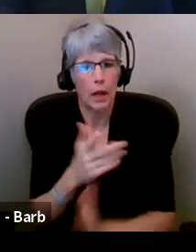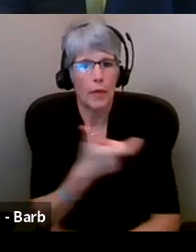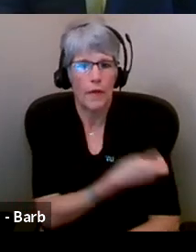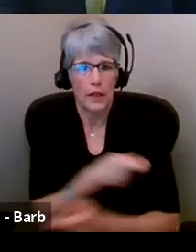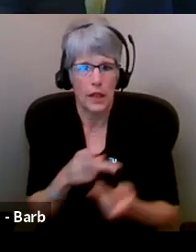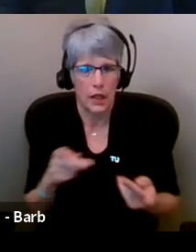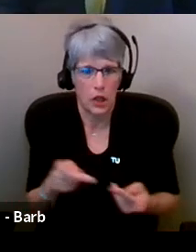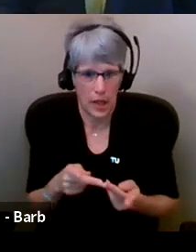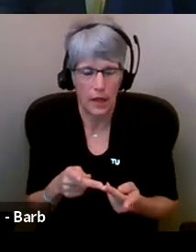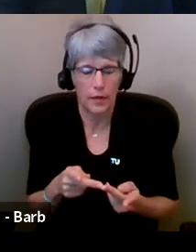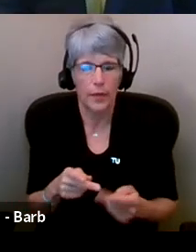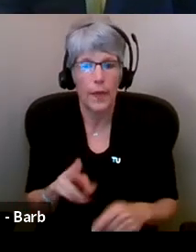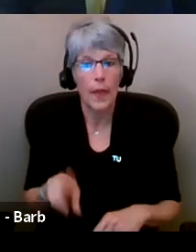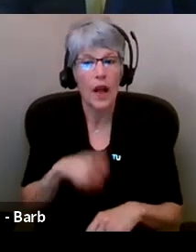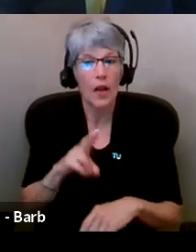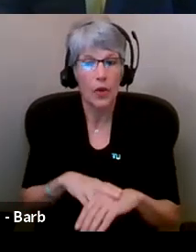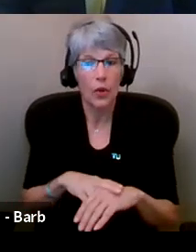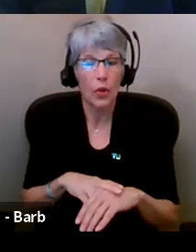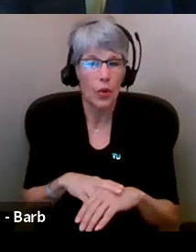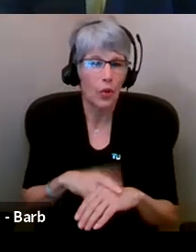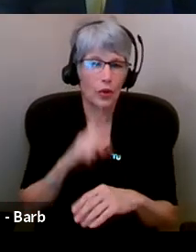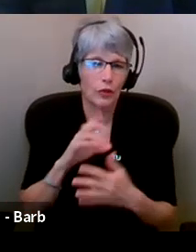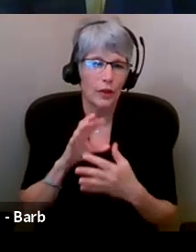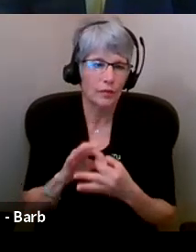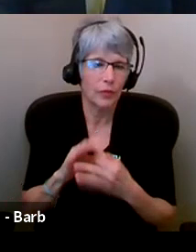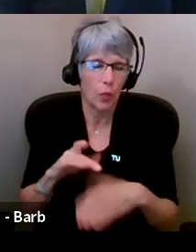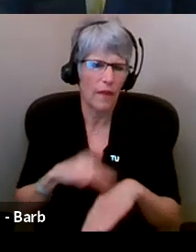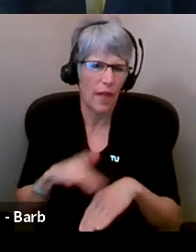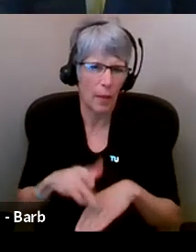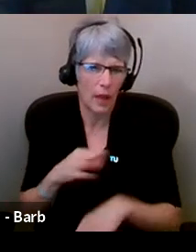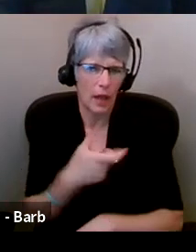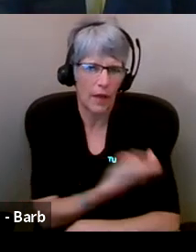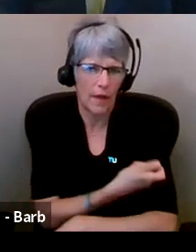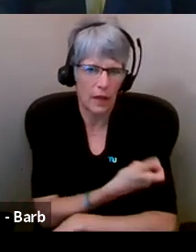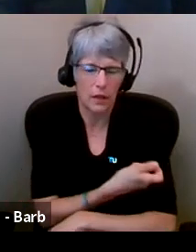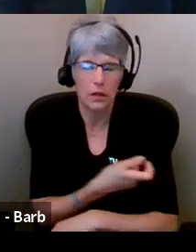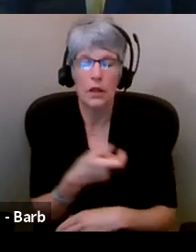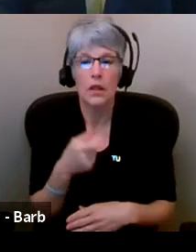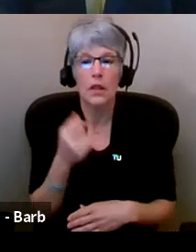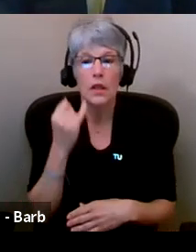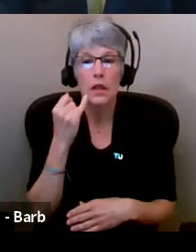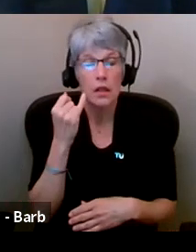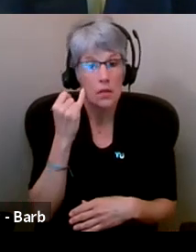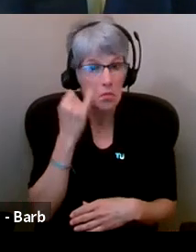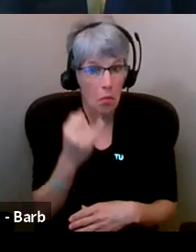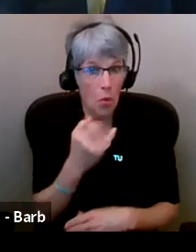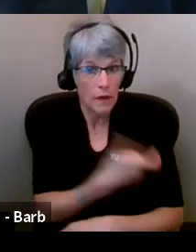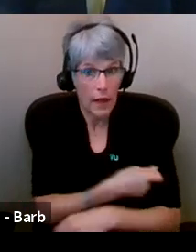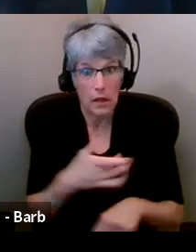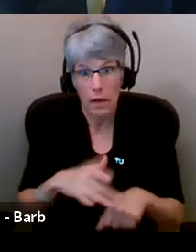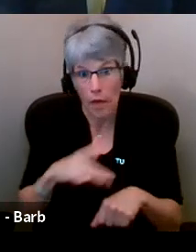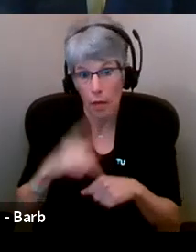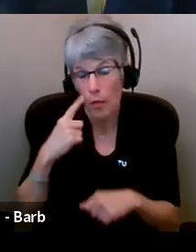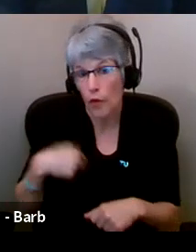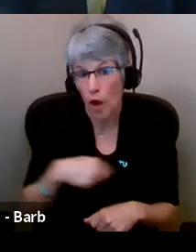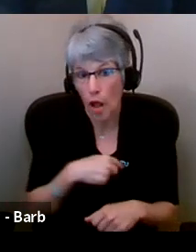Of course, you know, it gets down to availability of vaccines. And so if the vaccine is available for us